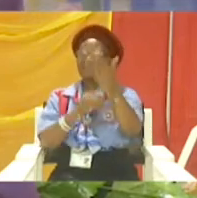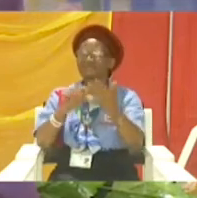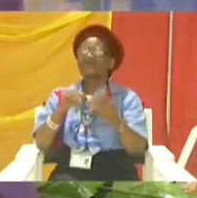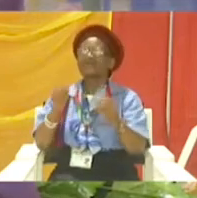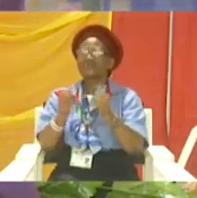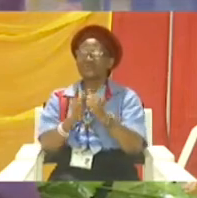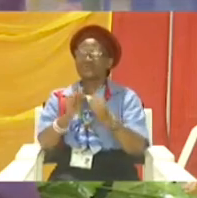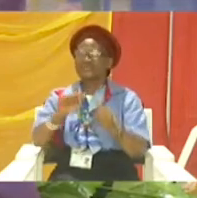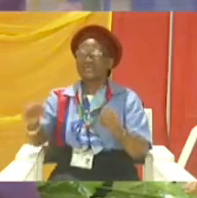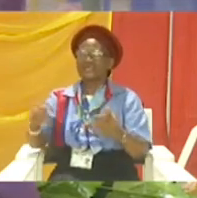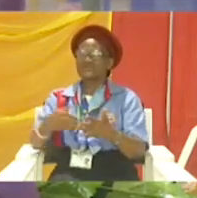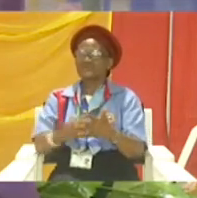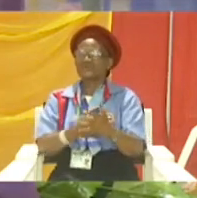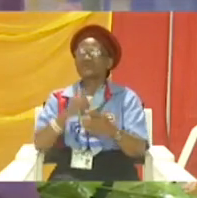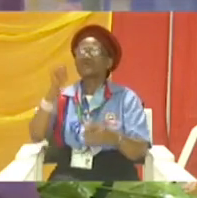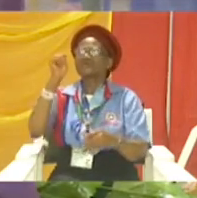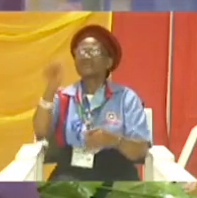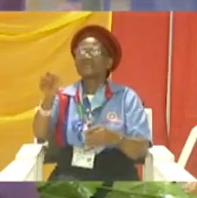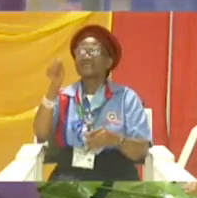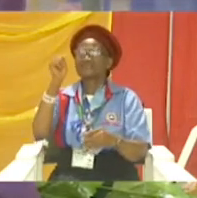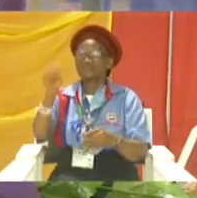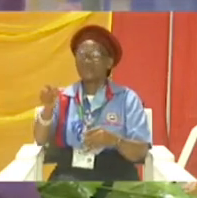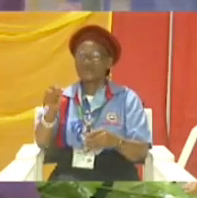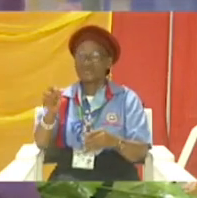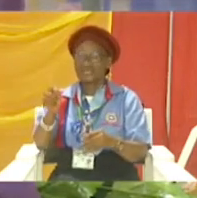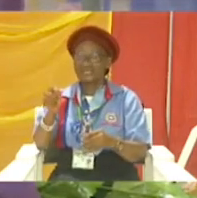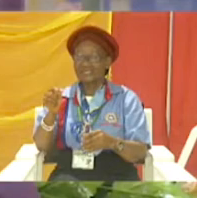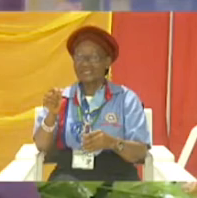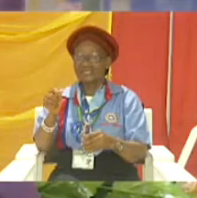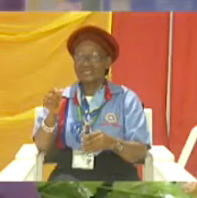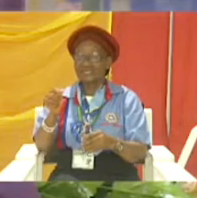testimony. In